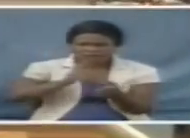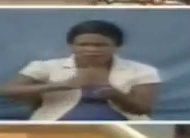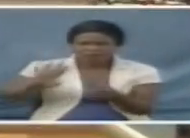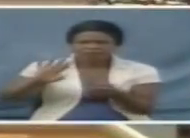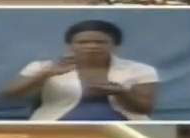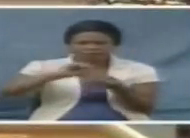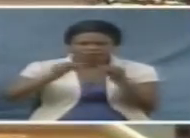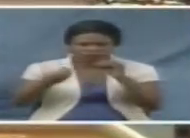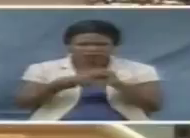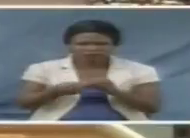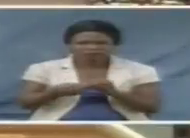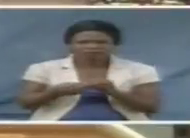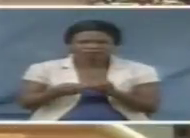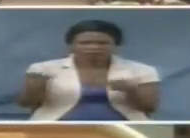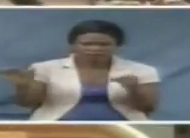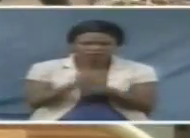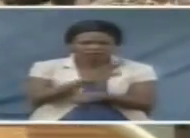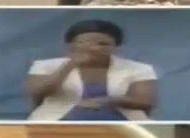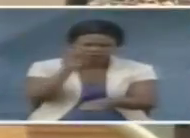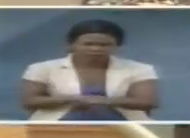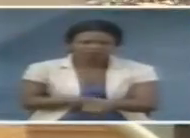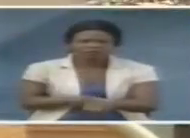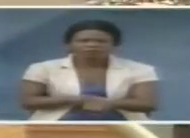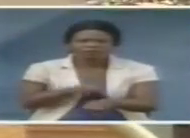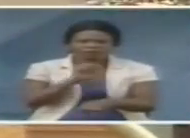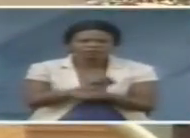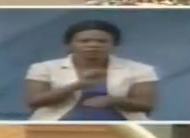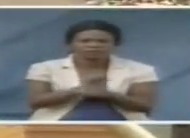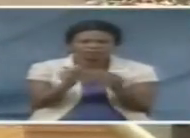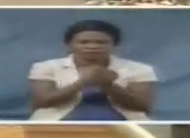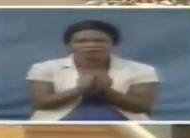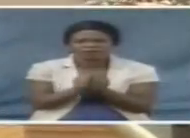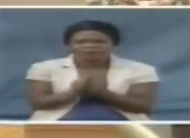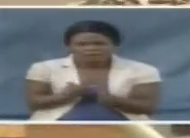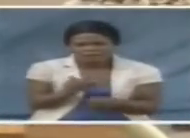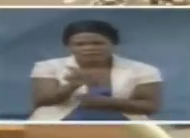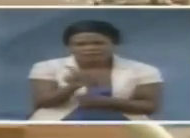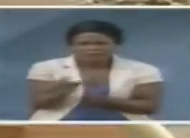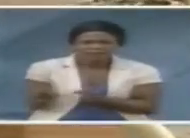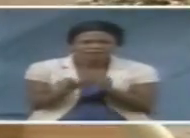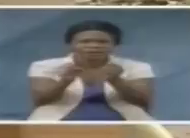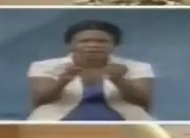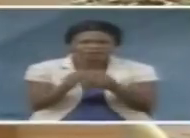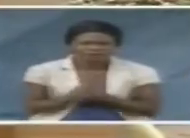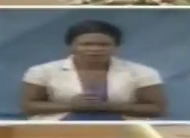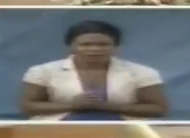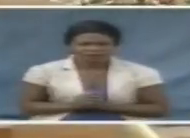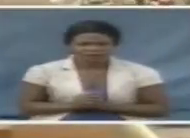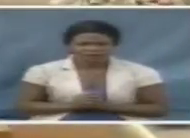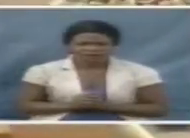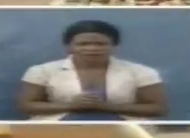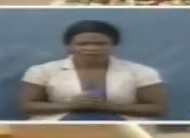been migrated to reporting their production figures on a full-time basis on the